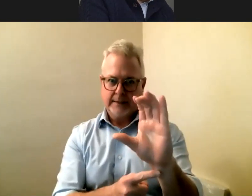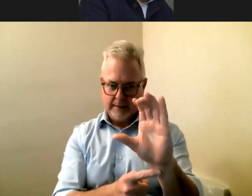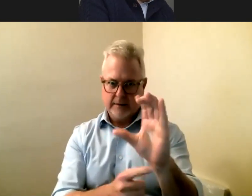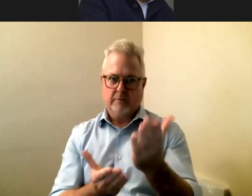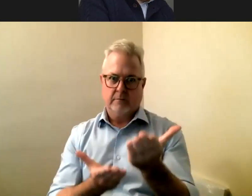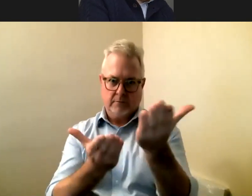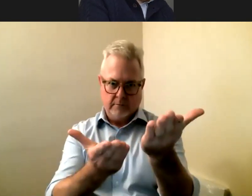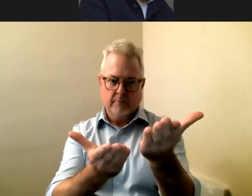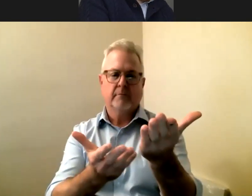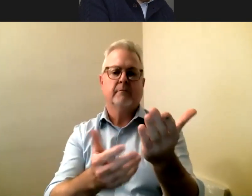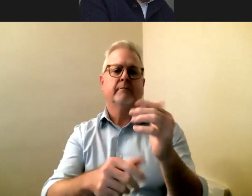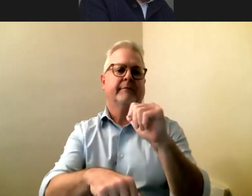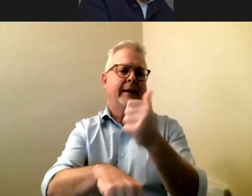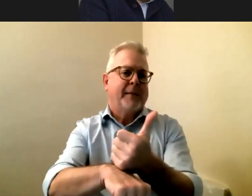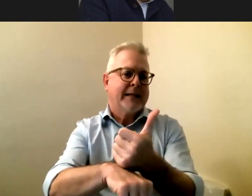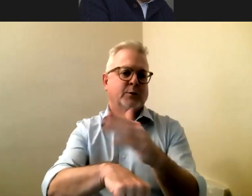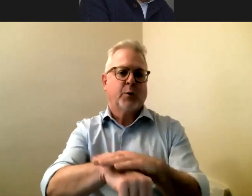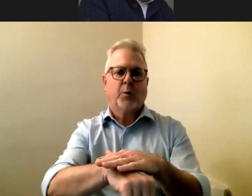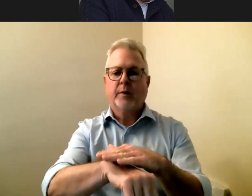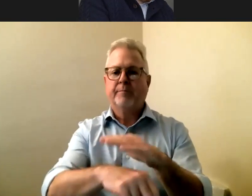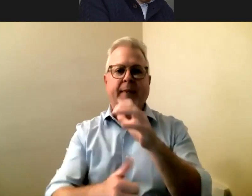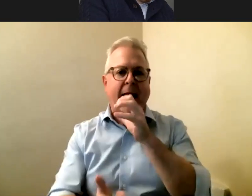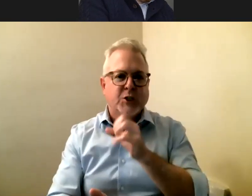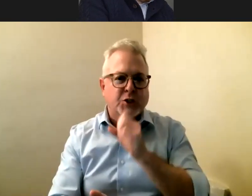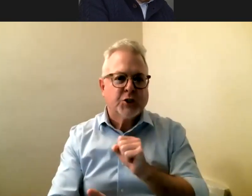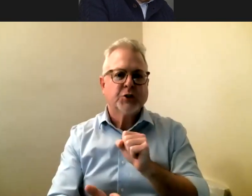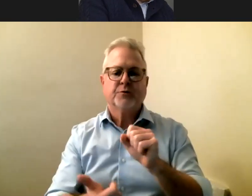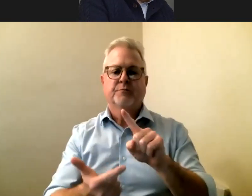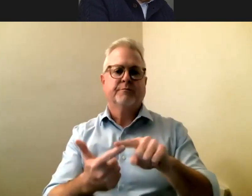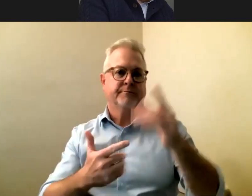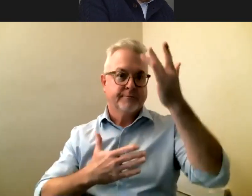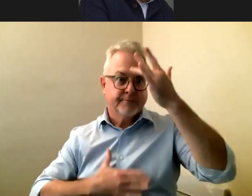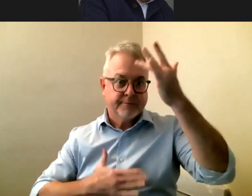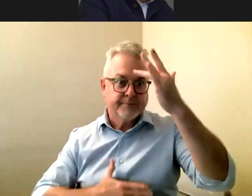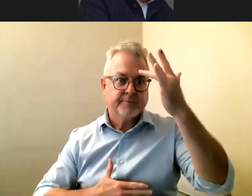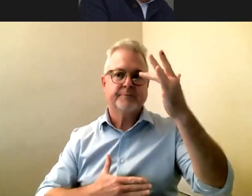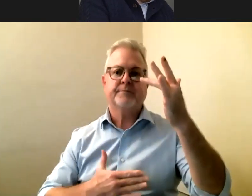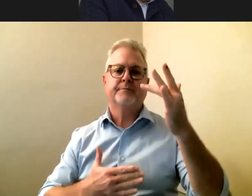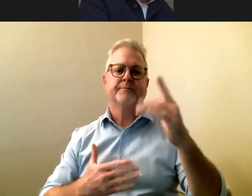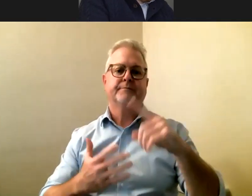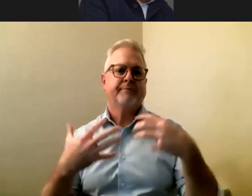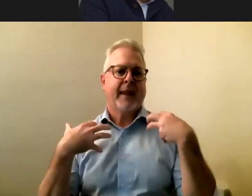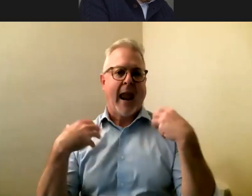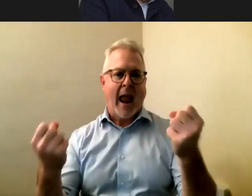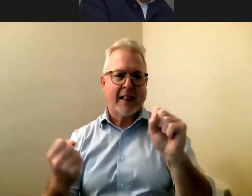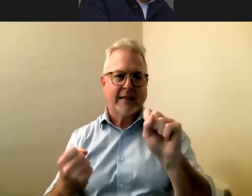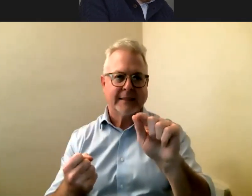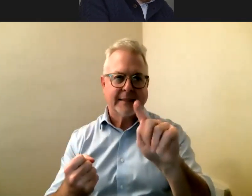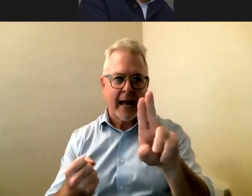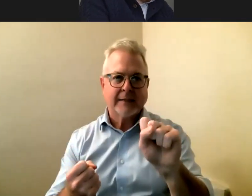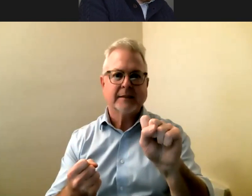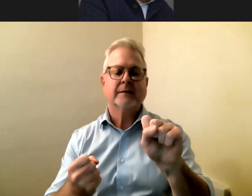then 2, 2A, 2B, 2C, and so forth. And it's based on age, it's based on